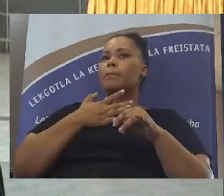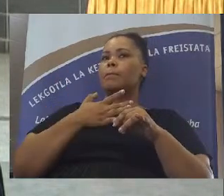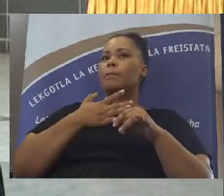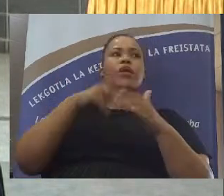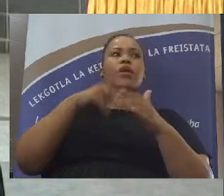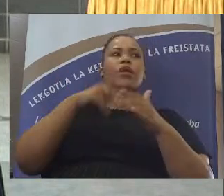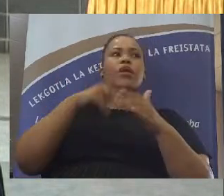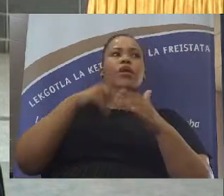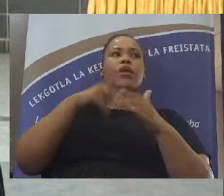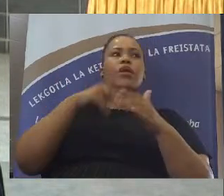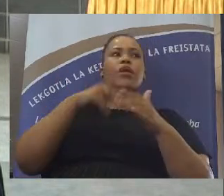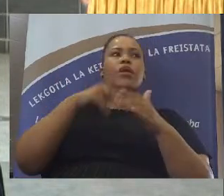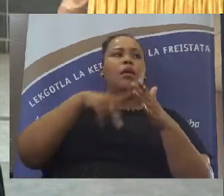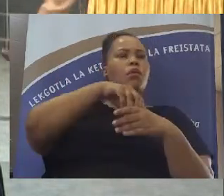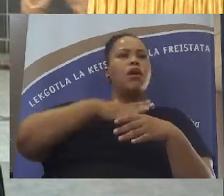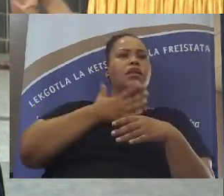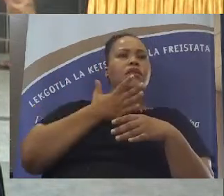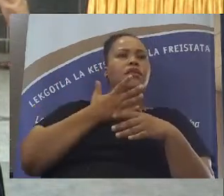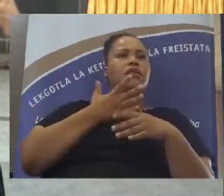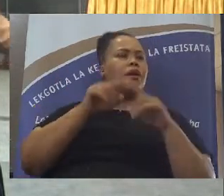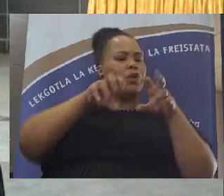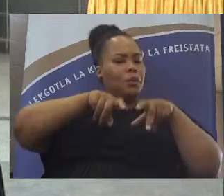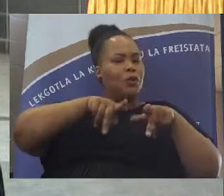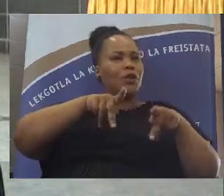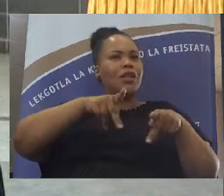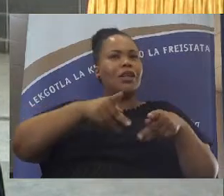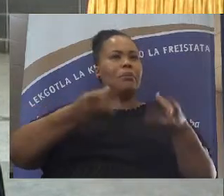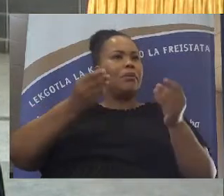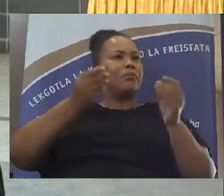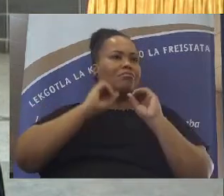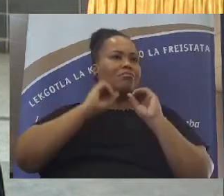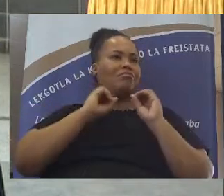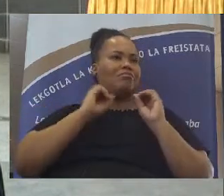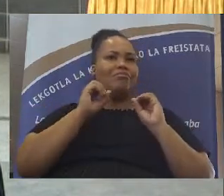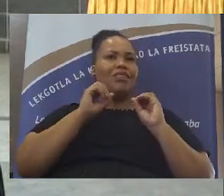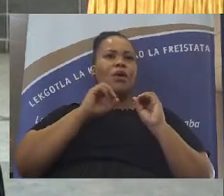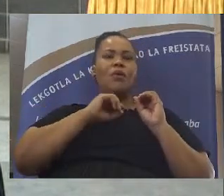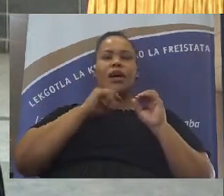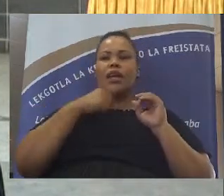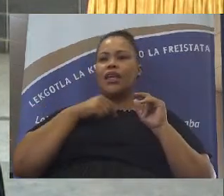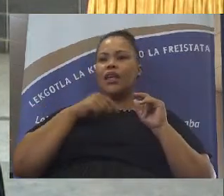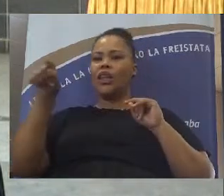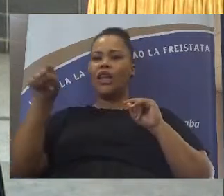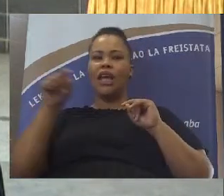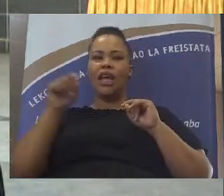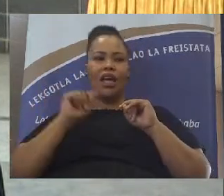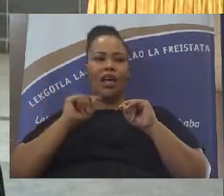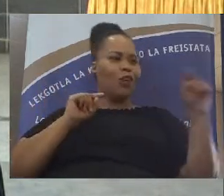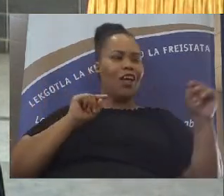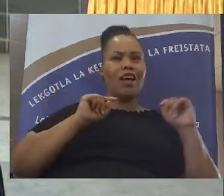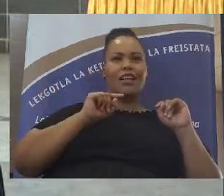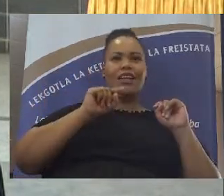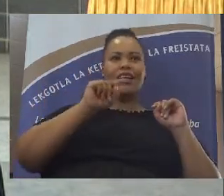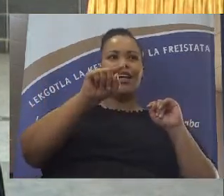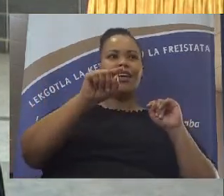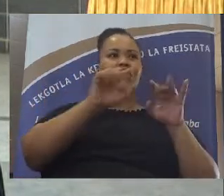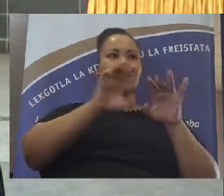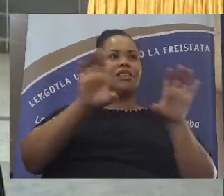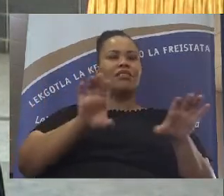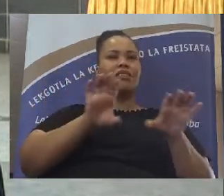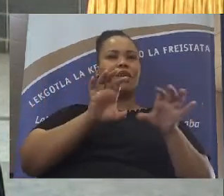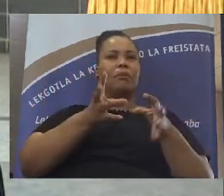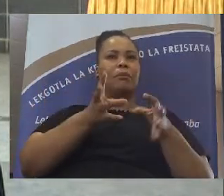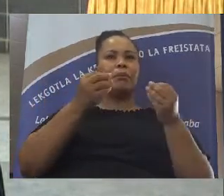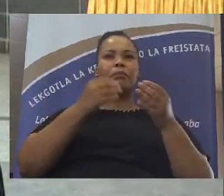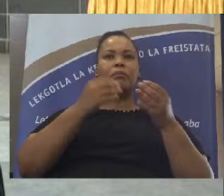project, but we don't get the opportunity because you have to run from pillar to post to end up getting your certificate. In the end,